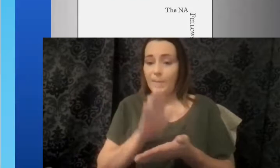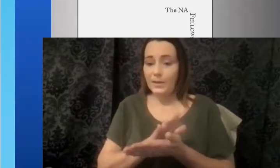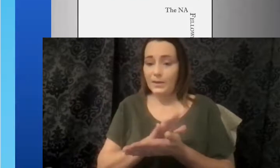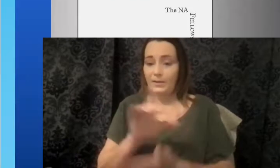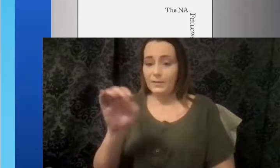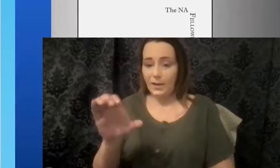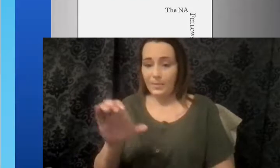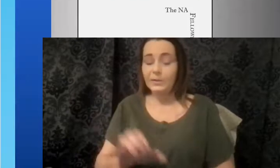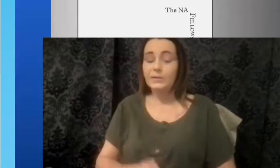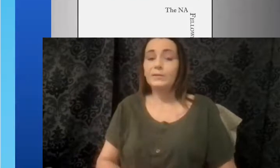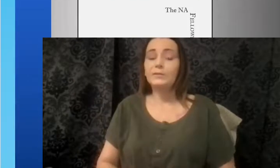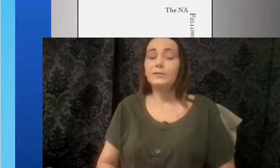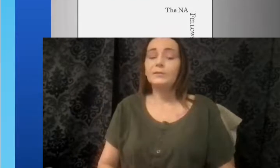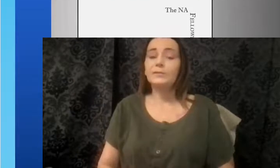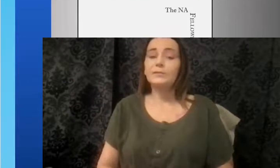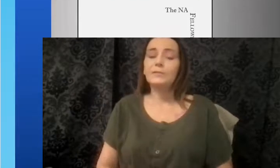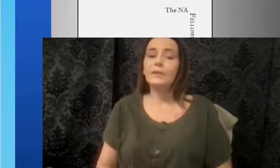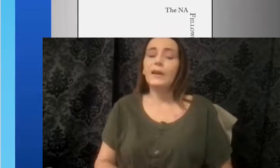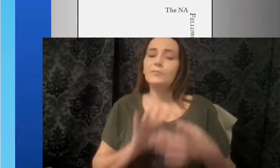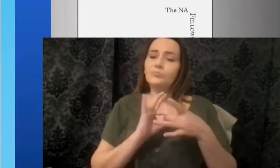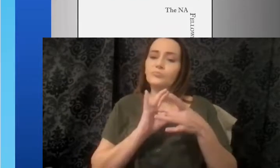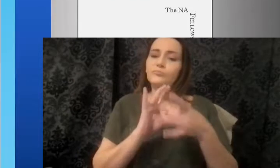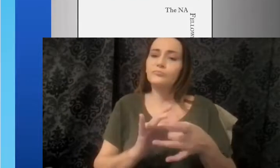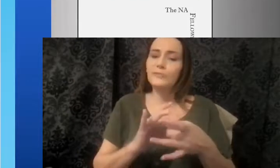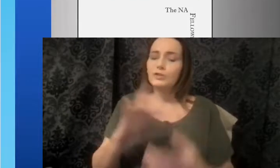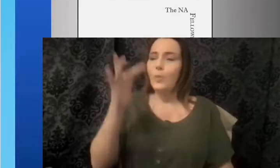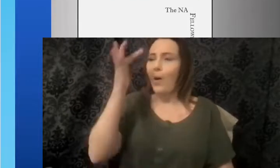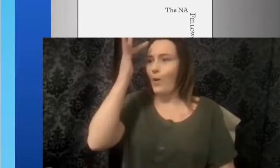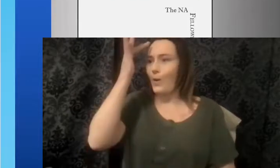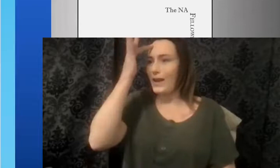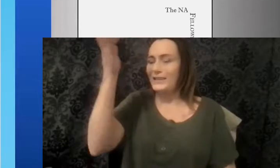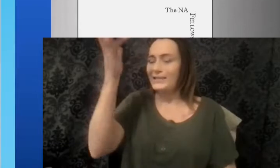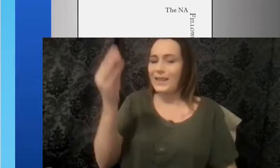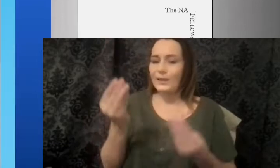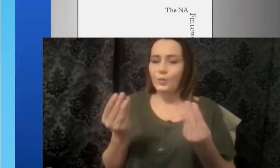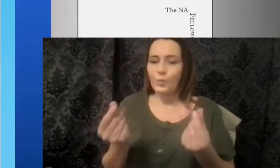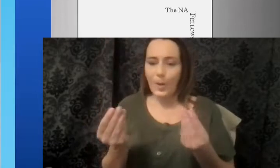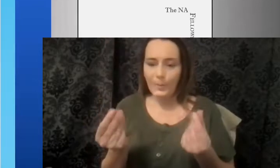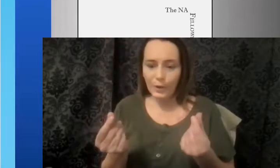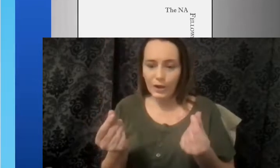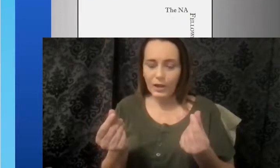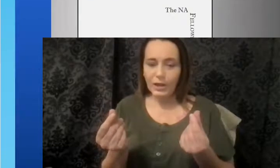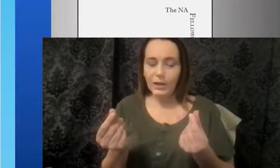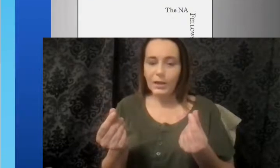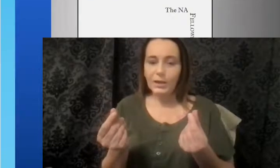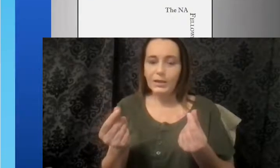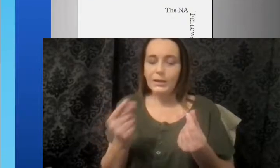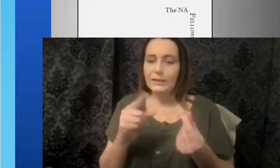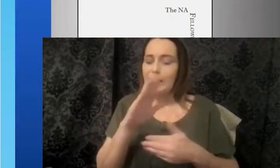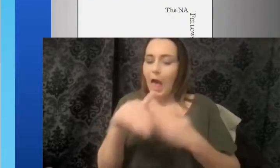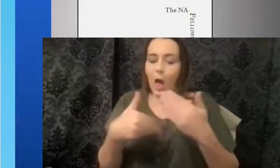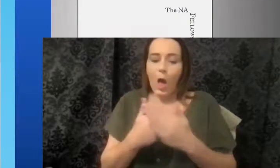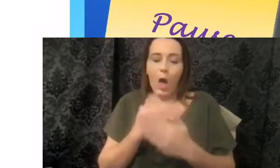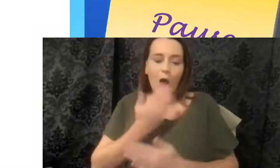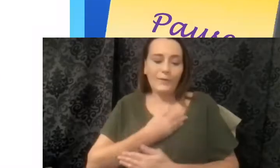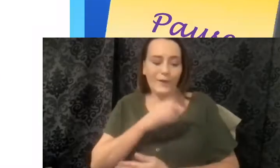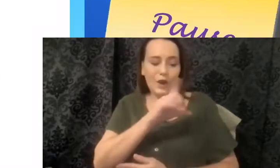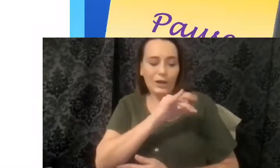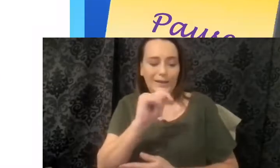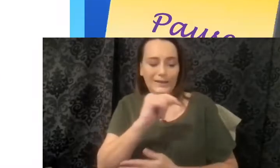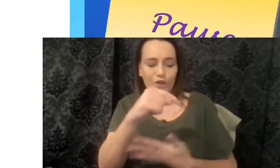and it basically pertains to our intellectual property. So basically this is all of our literature and the